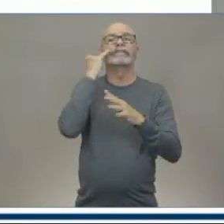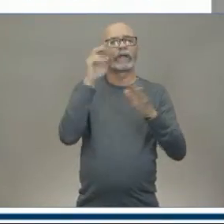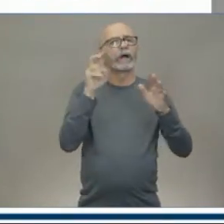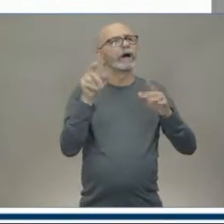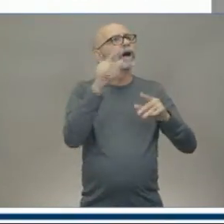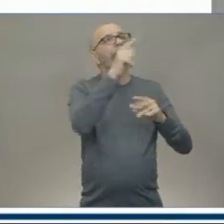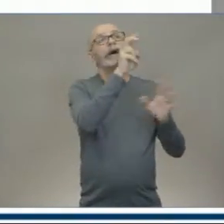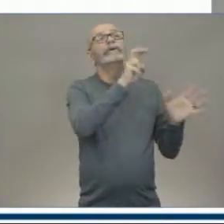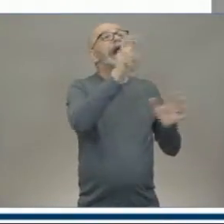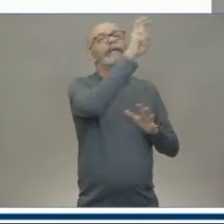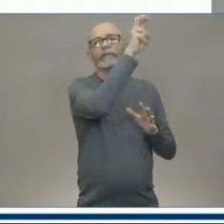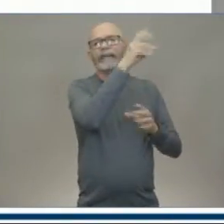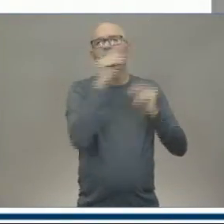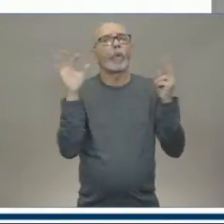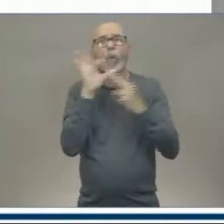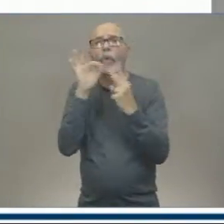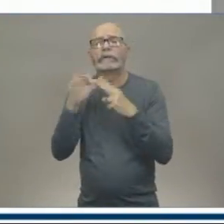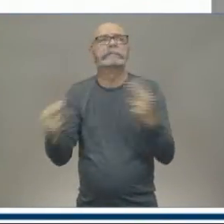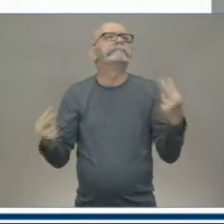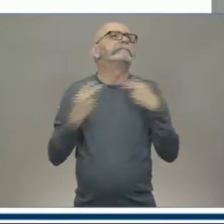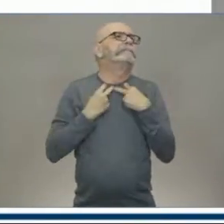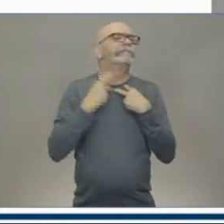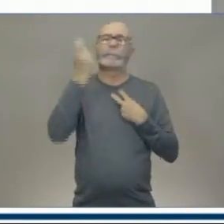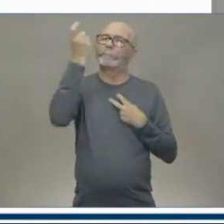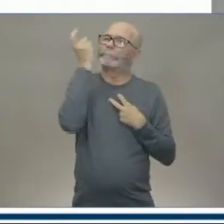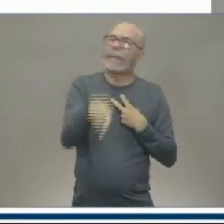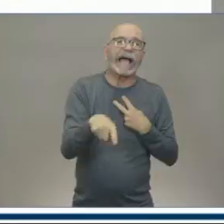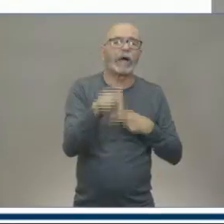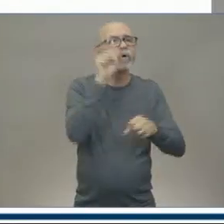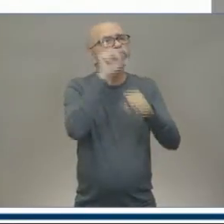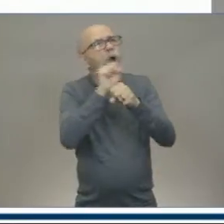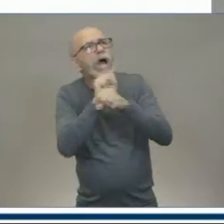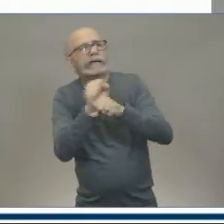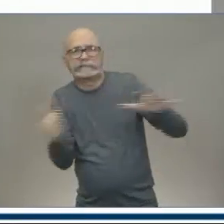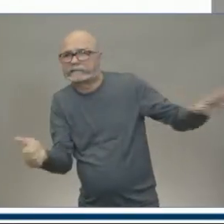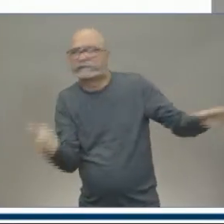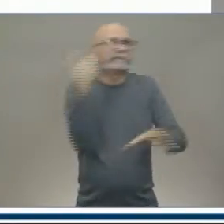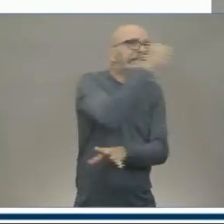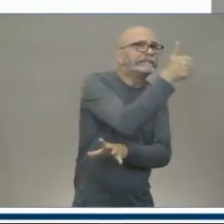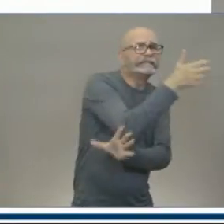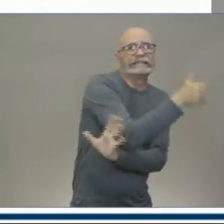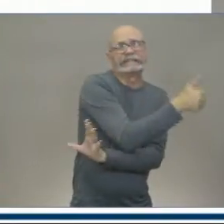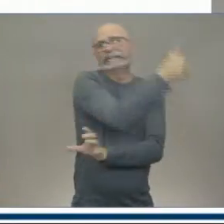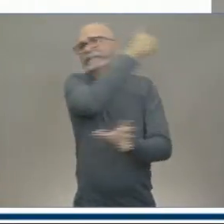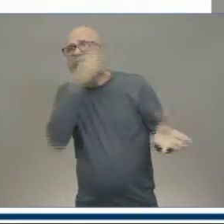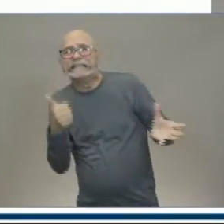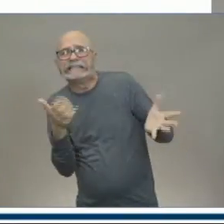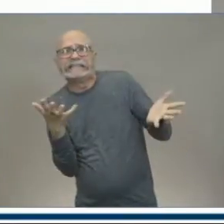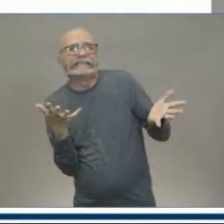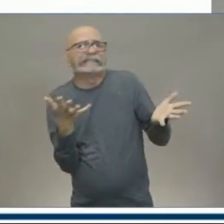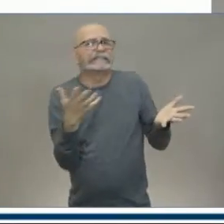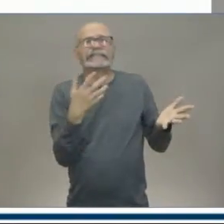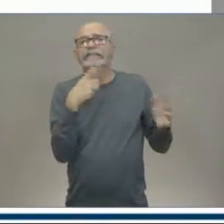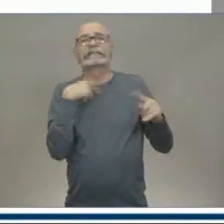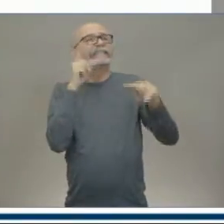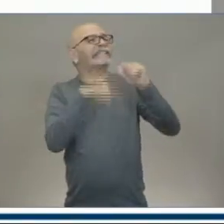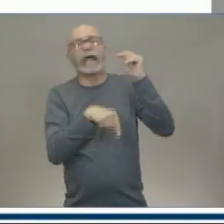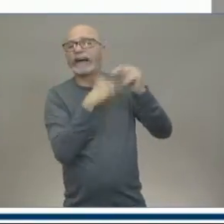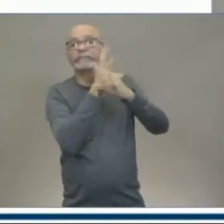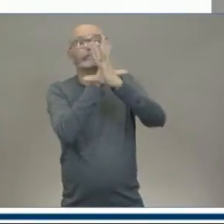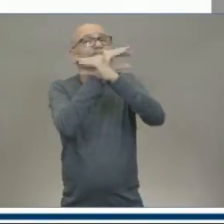And those are people who have to travel for work. They may not, where they cannot do the work virtually. We've had a number